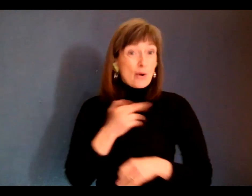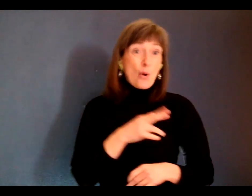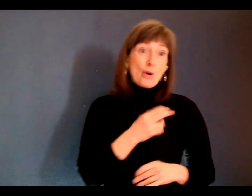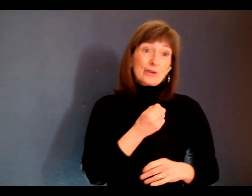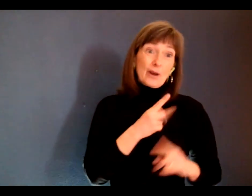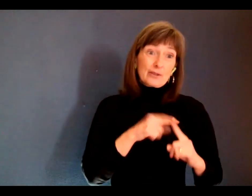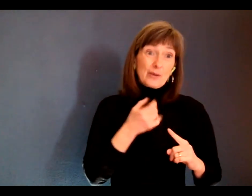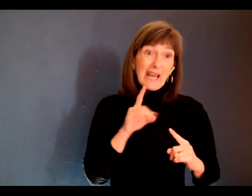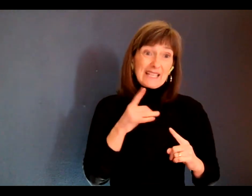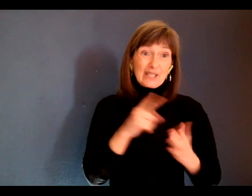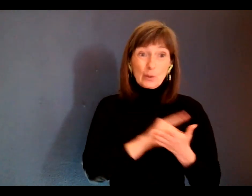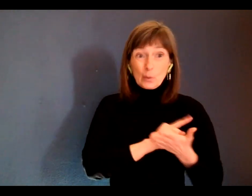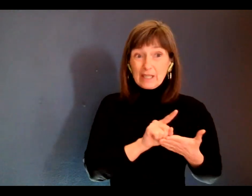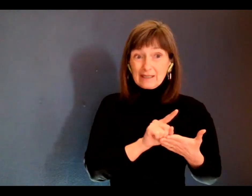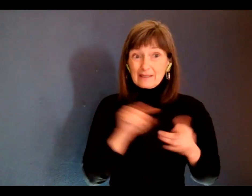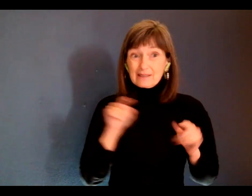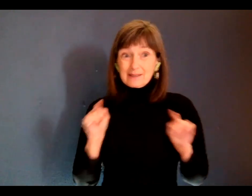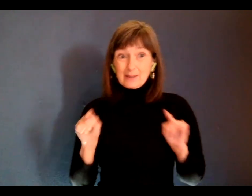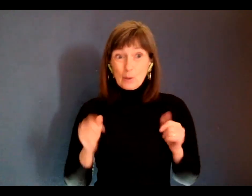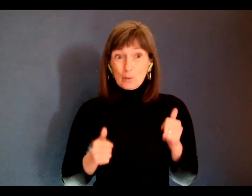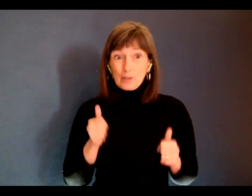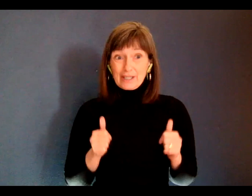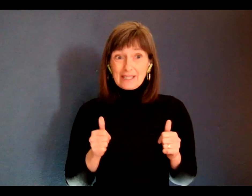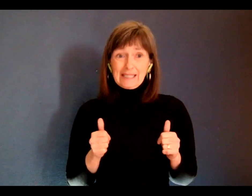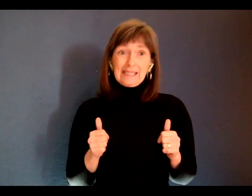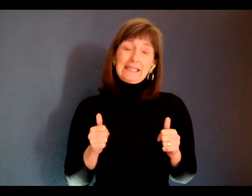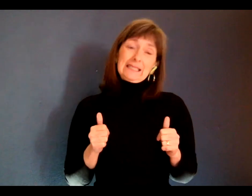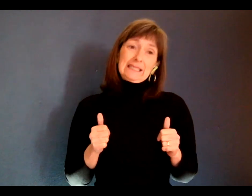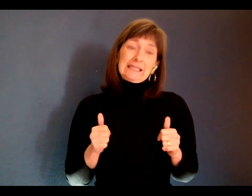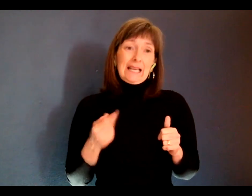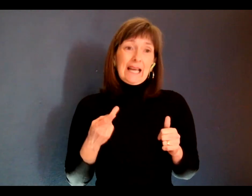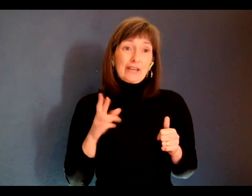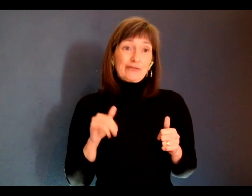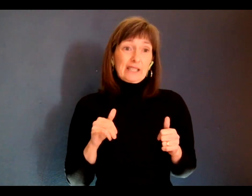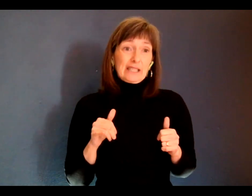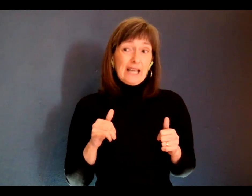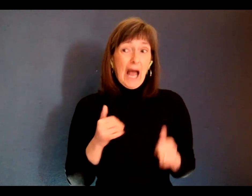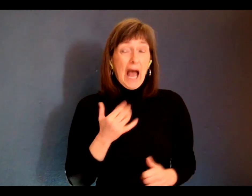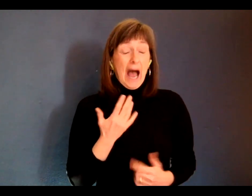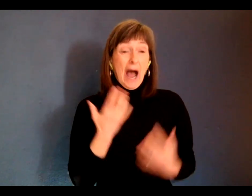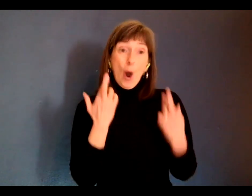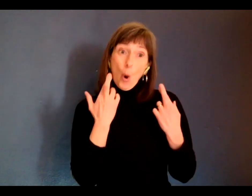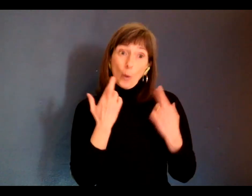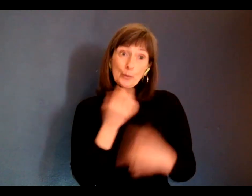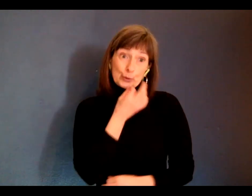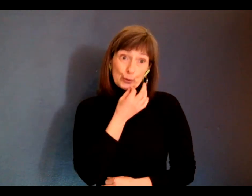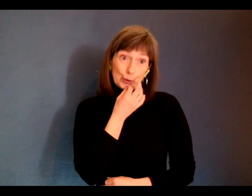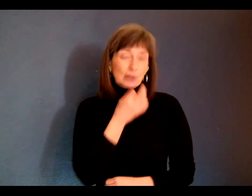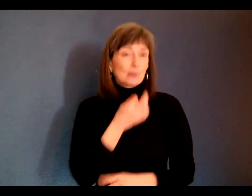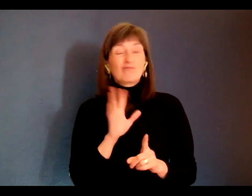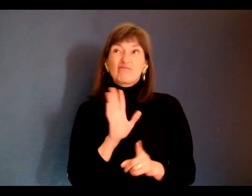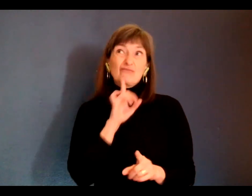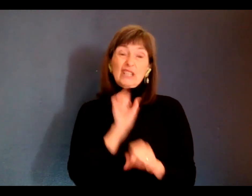weeks? I would like to think it's sooner rather than later. And it will actually Yes. have to be, because